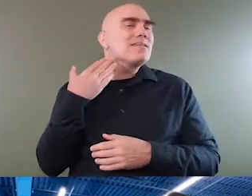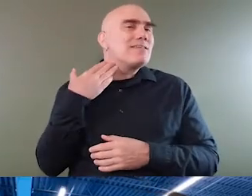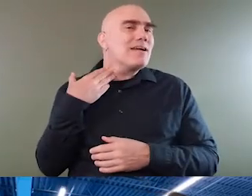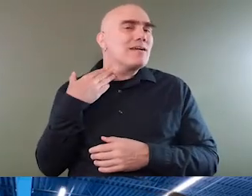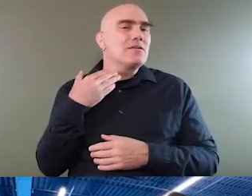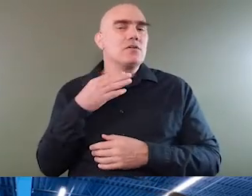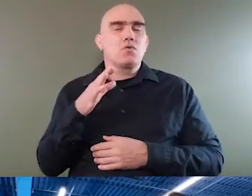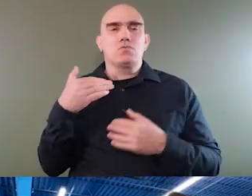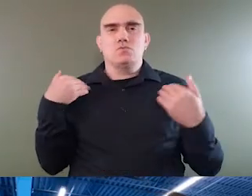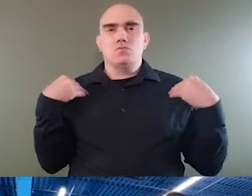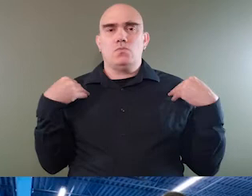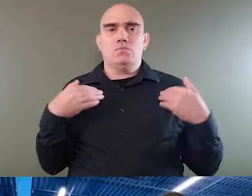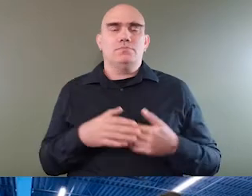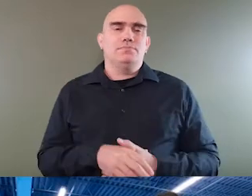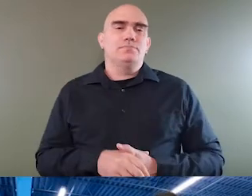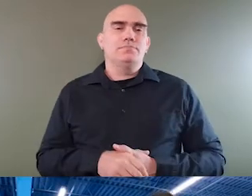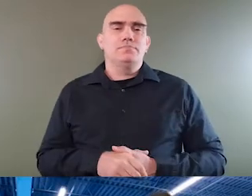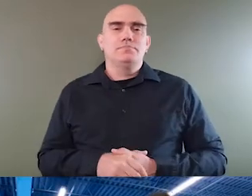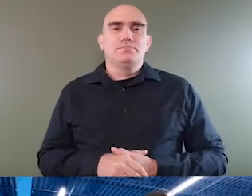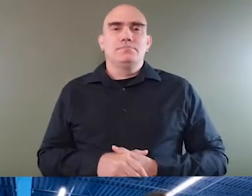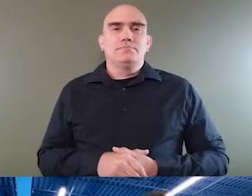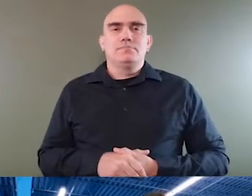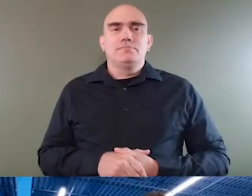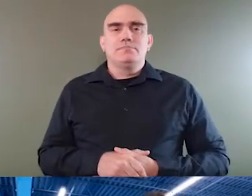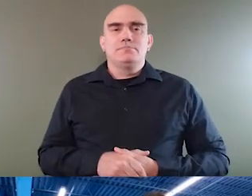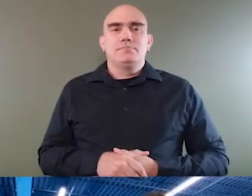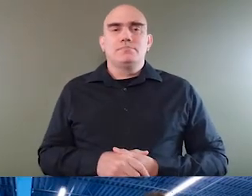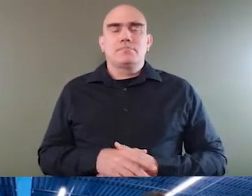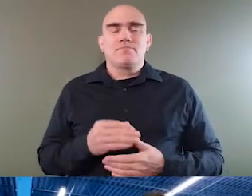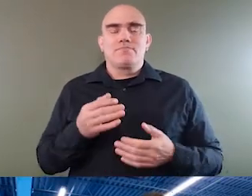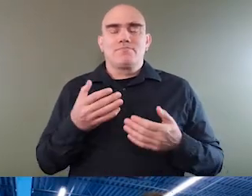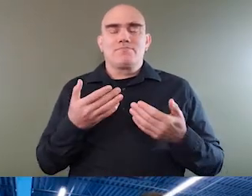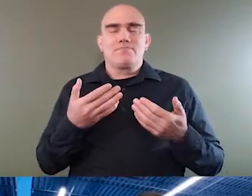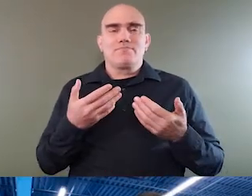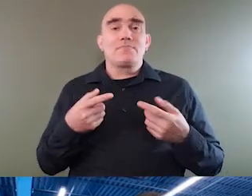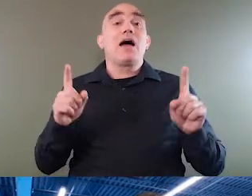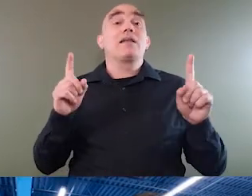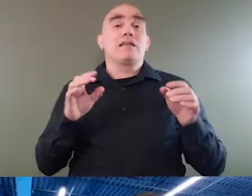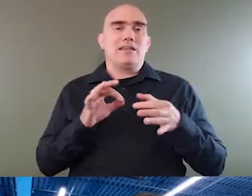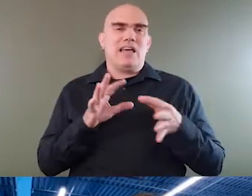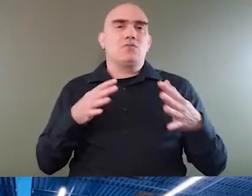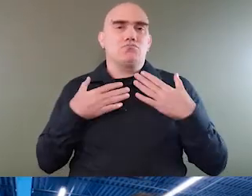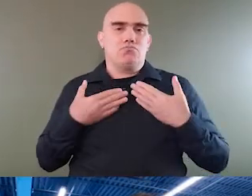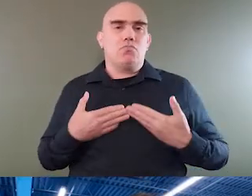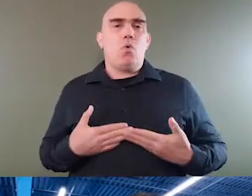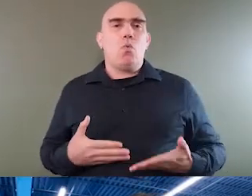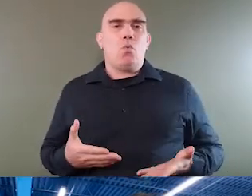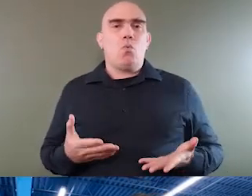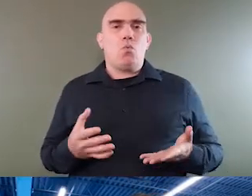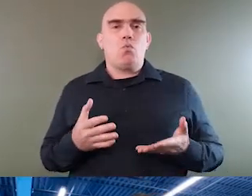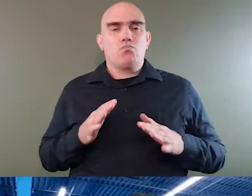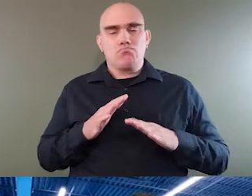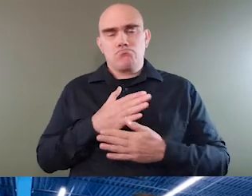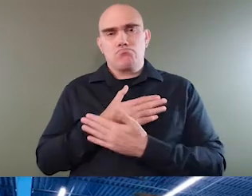neck, your shoulders, and finally, let your torso